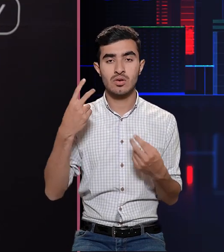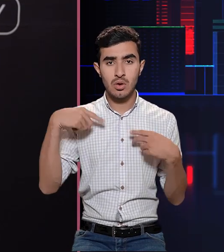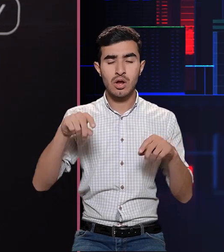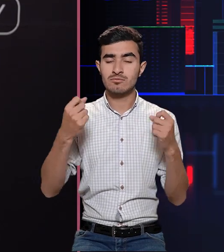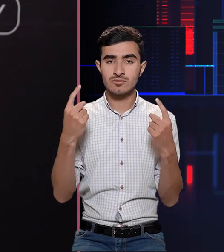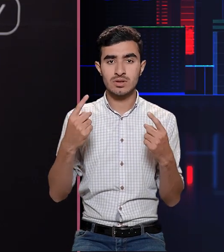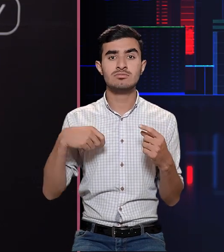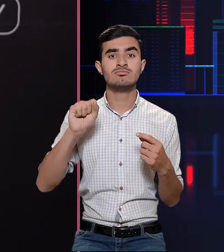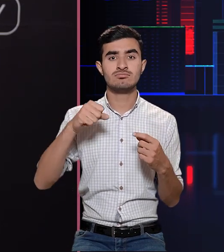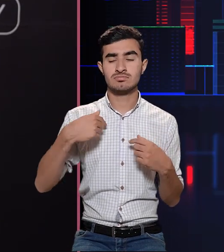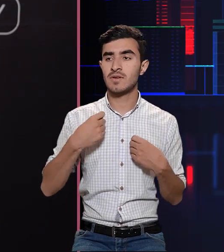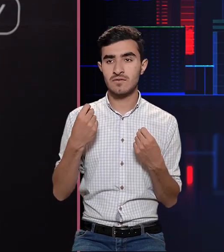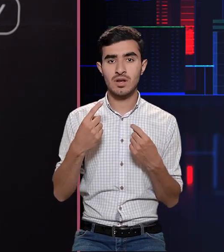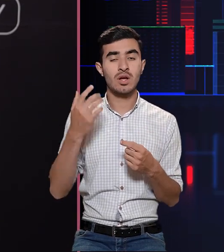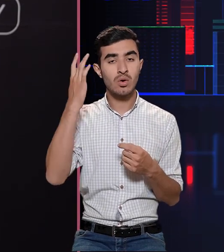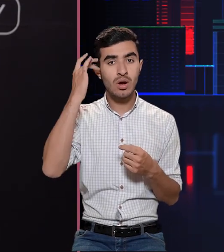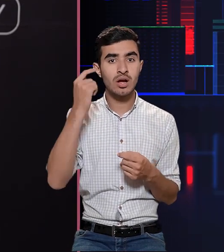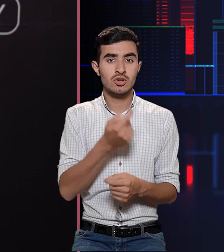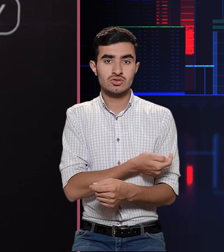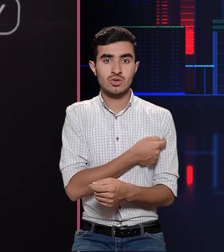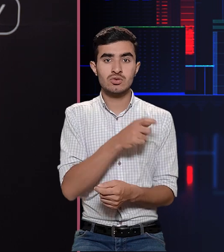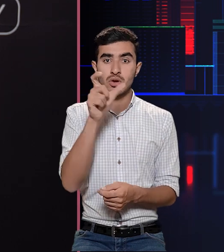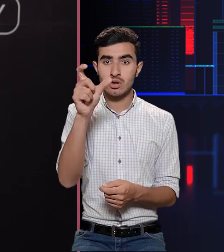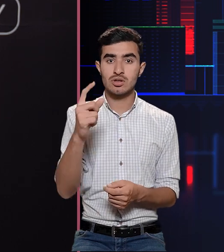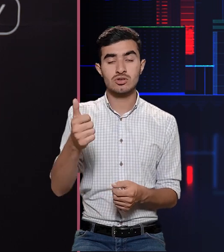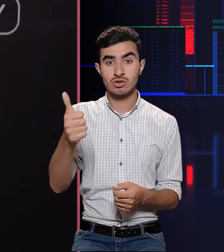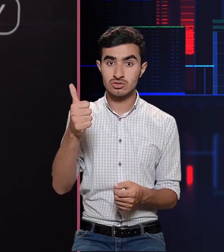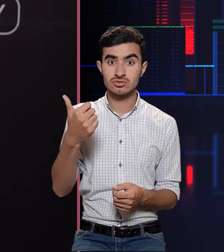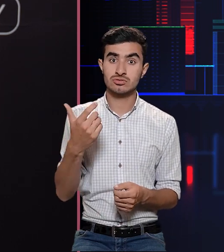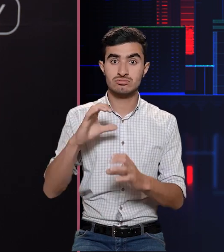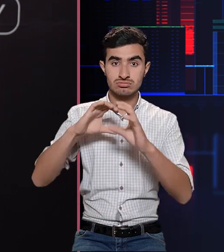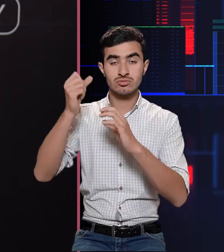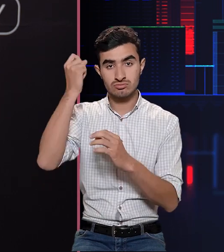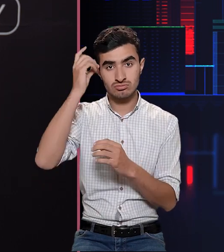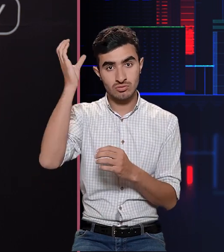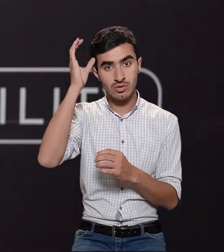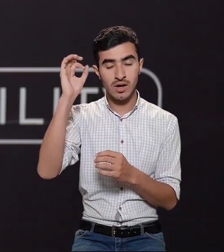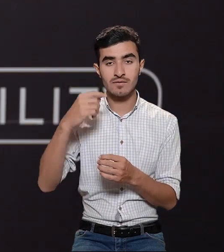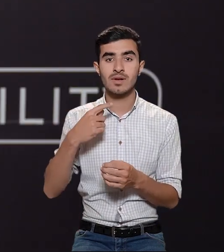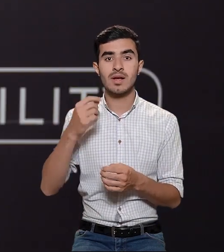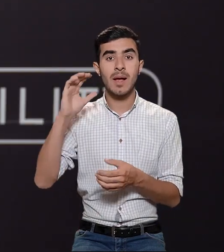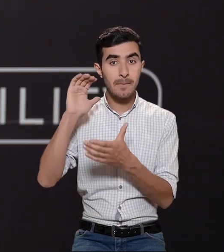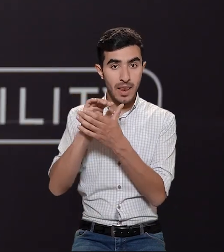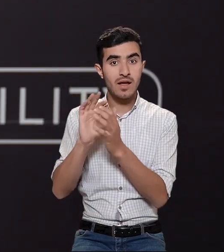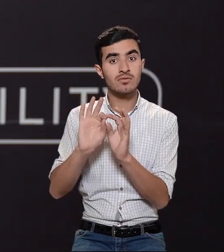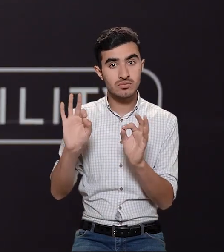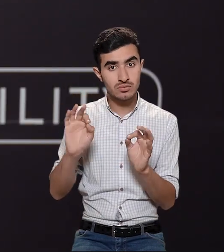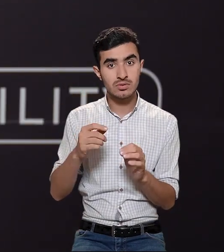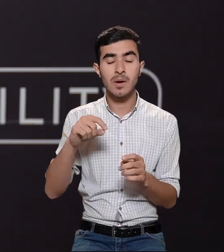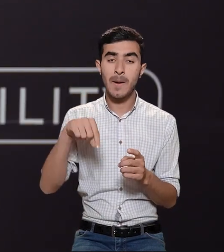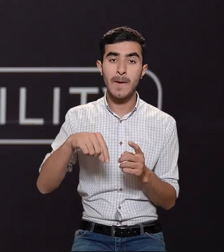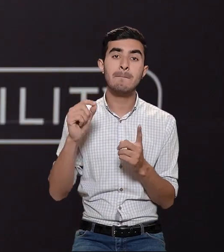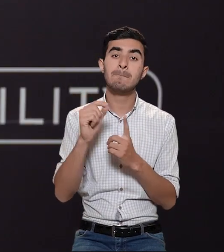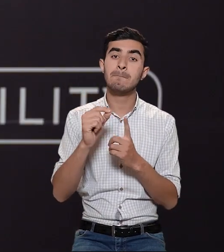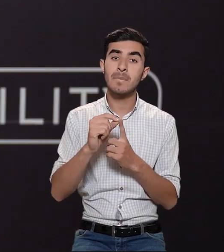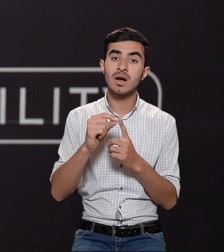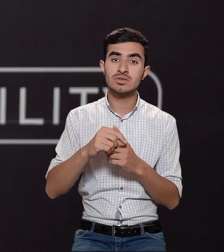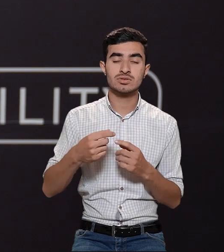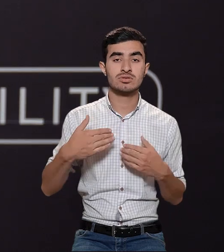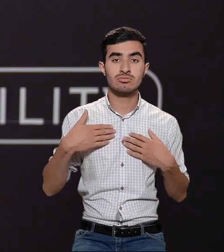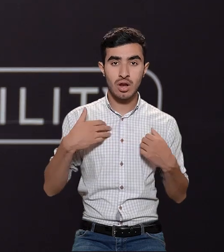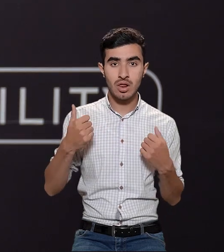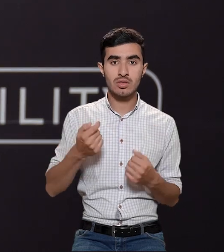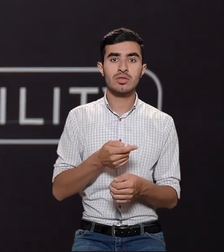patient, 50% of the stress is gone, because the patient knows that I can talk to my doctor. So I believe getting the treatment in